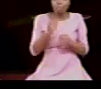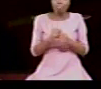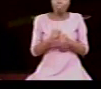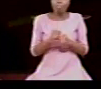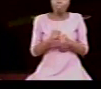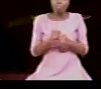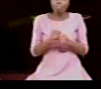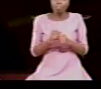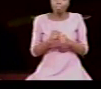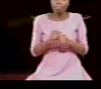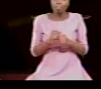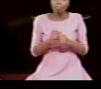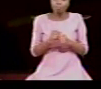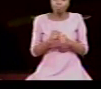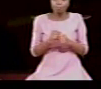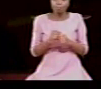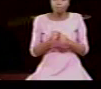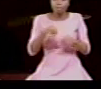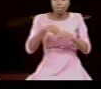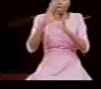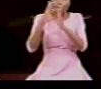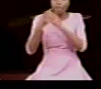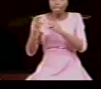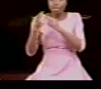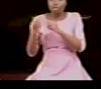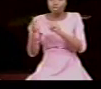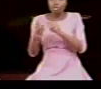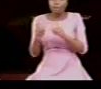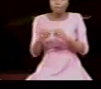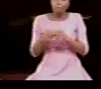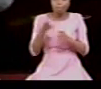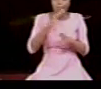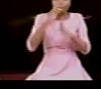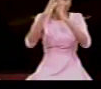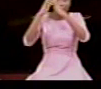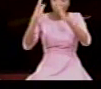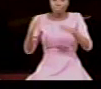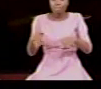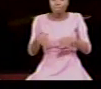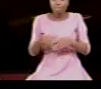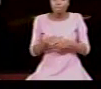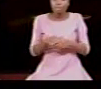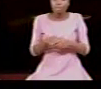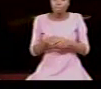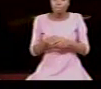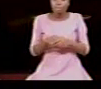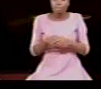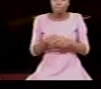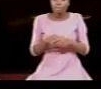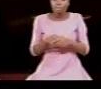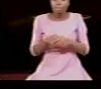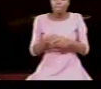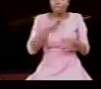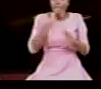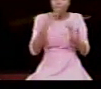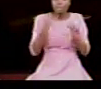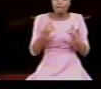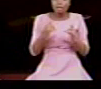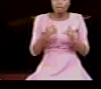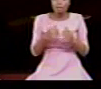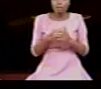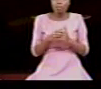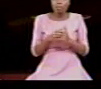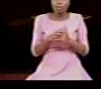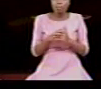up. Look at it in your village. There's a house there in your village. It's now